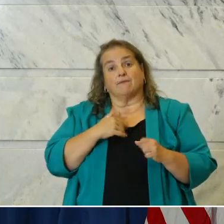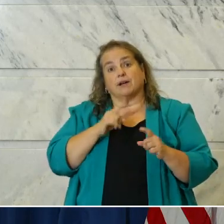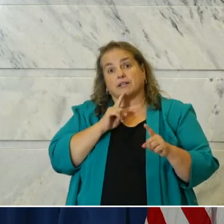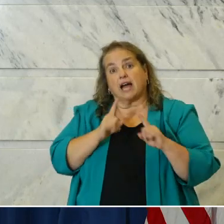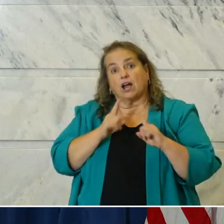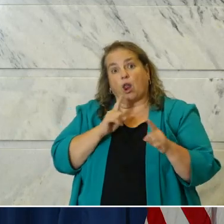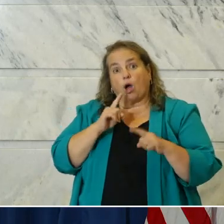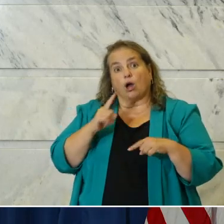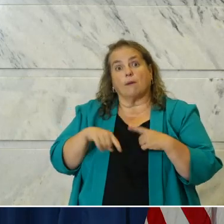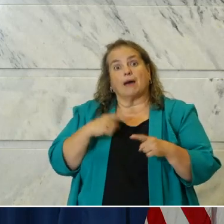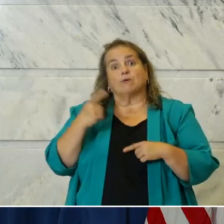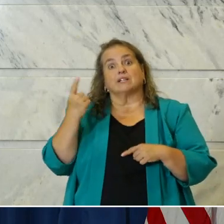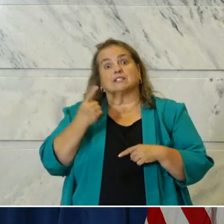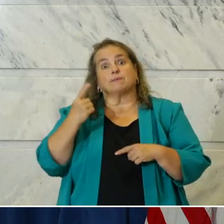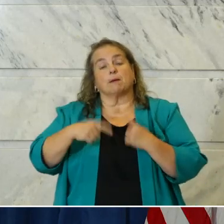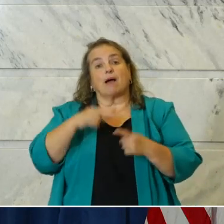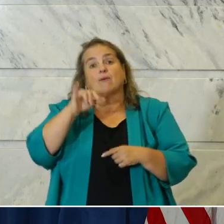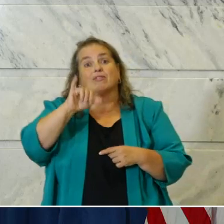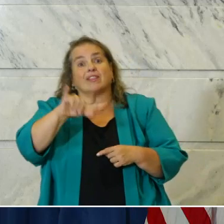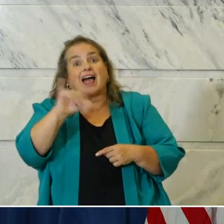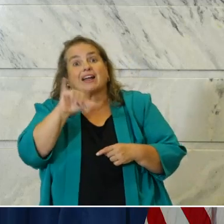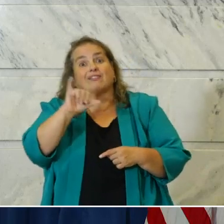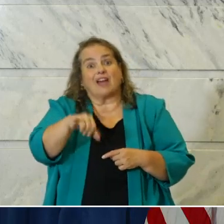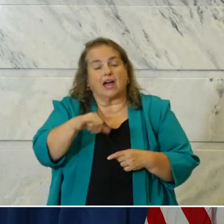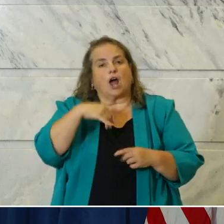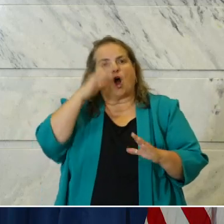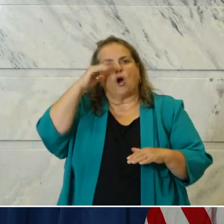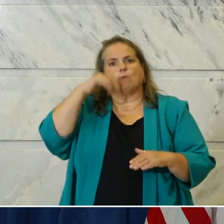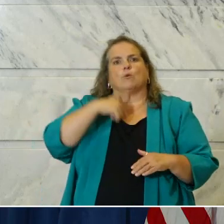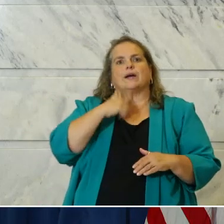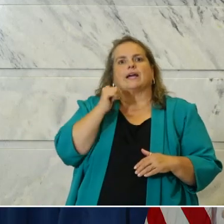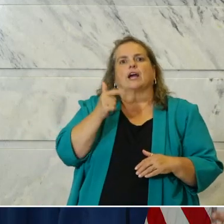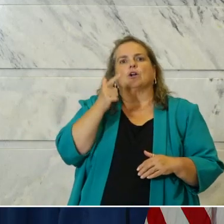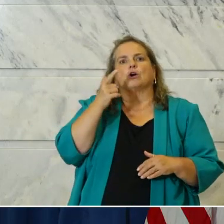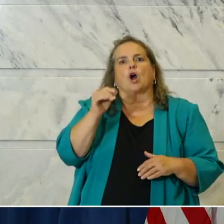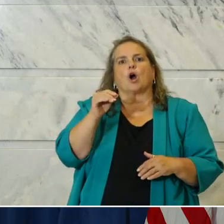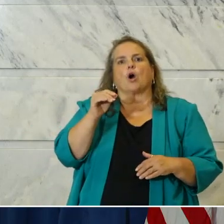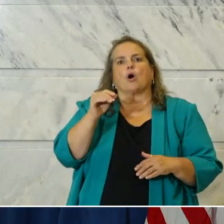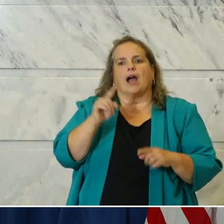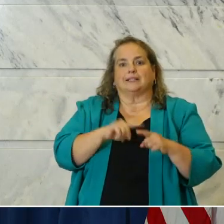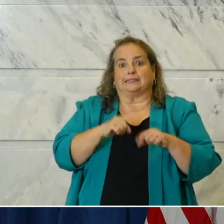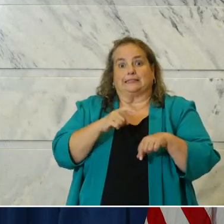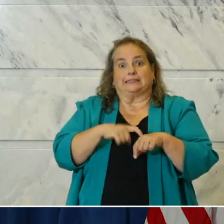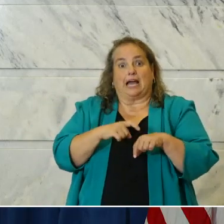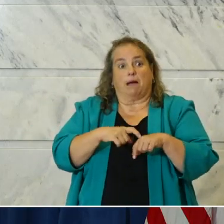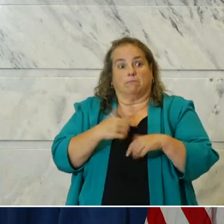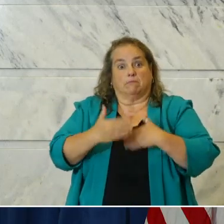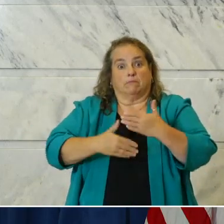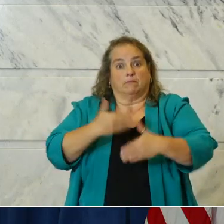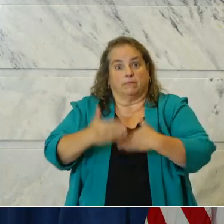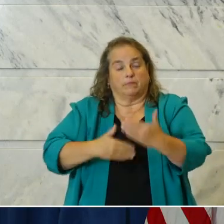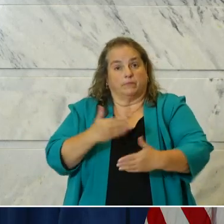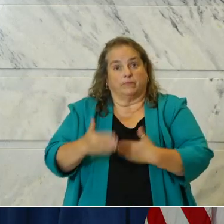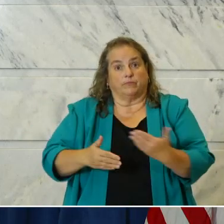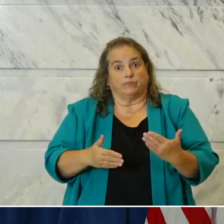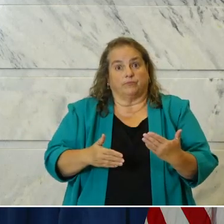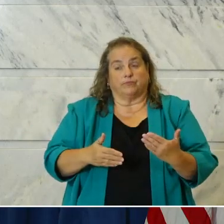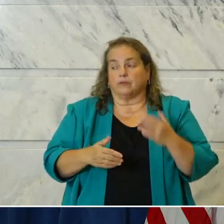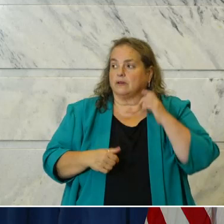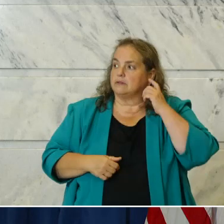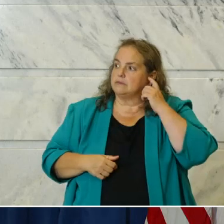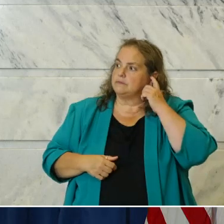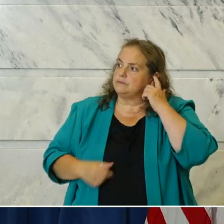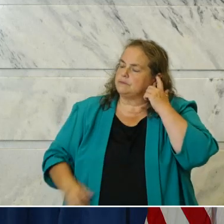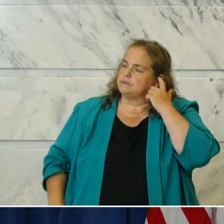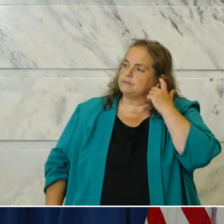about something like that, I hope that we can go, as time evolves, a little deeper. Have